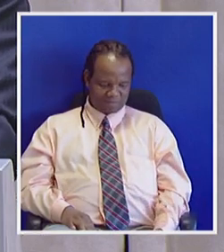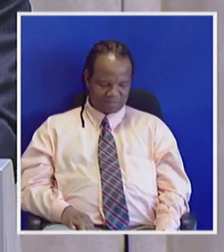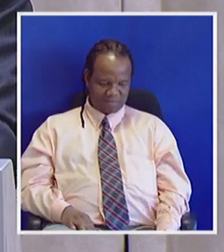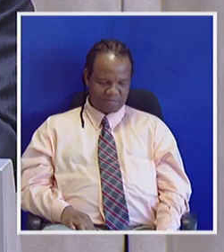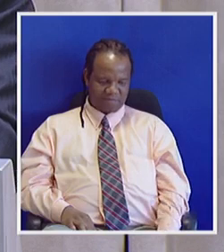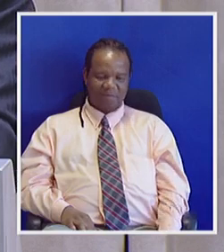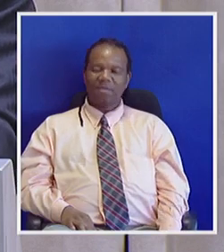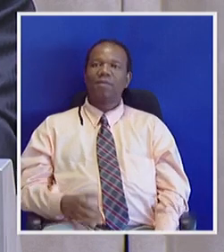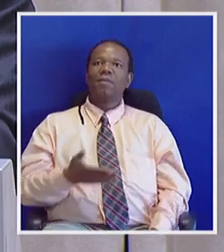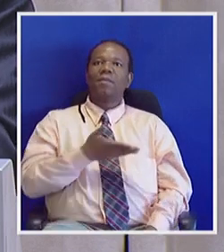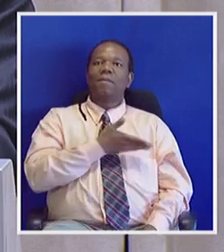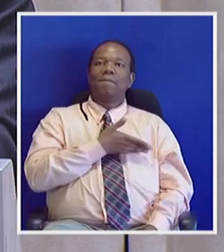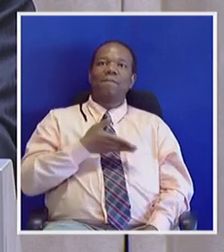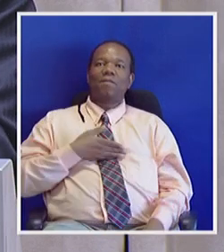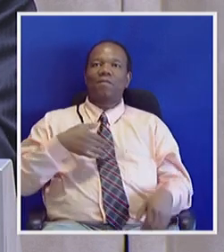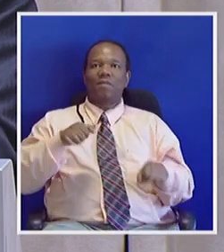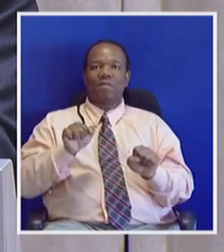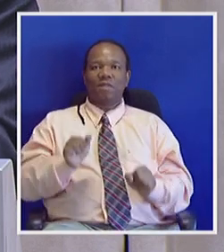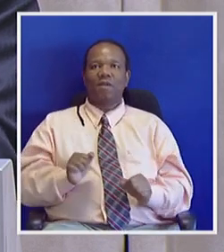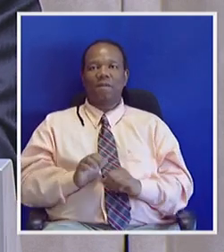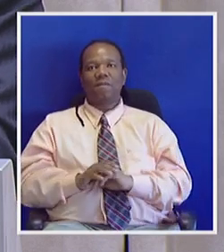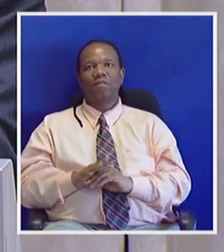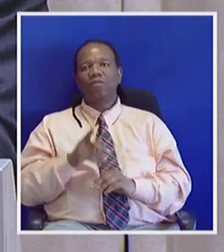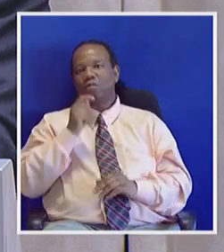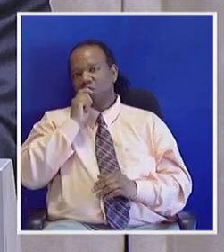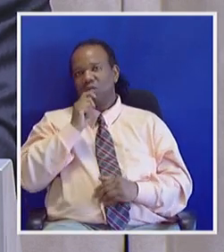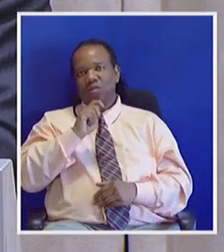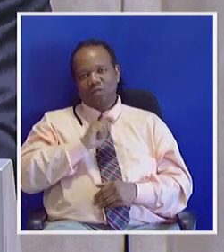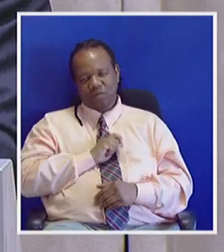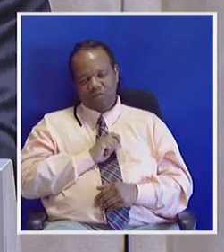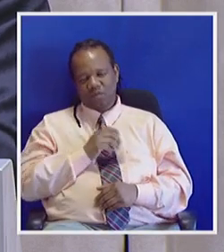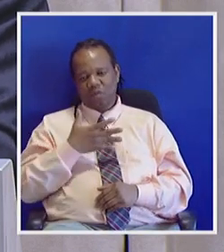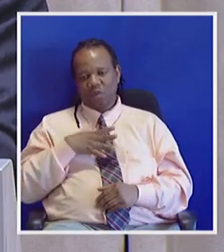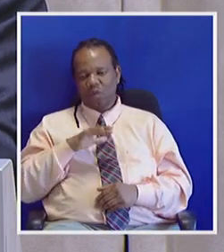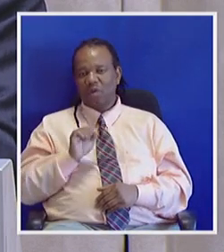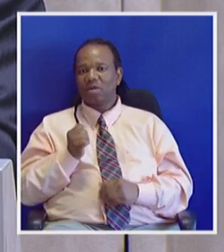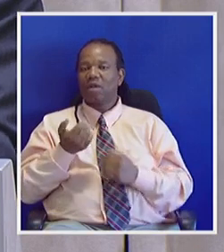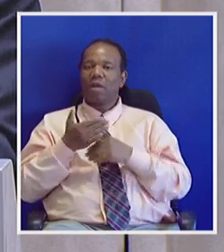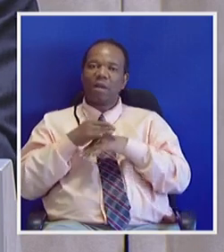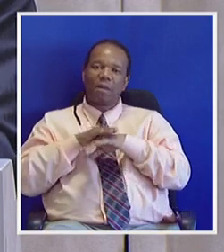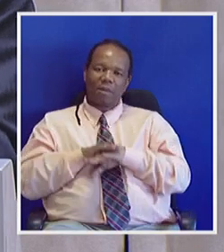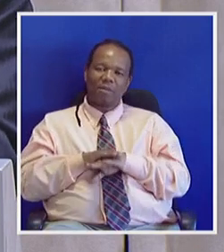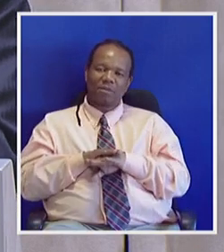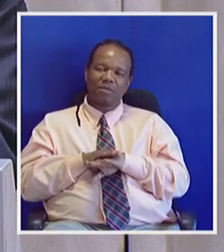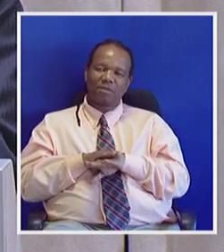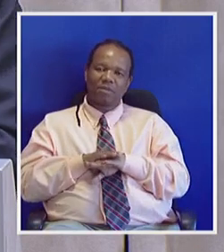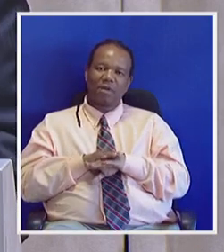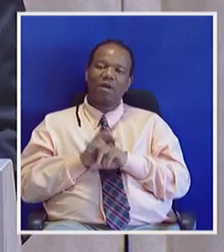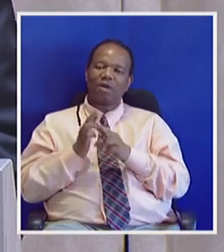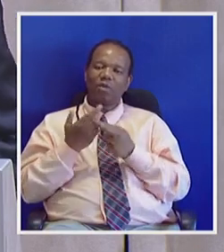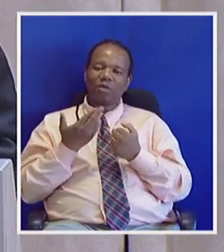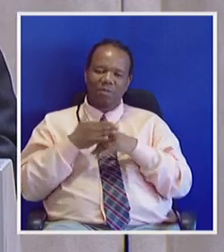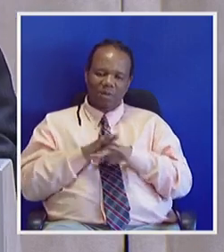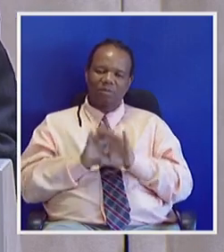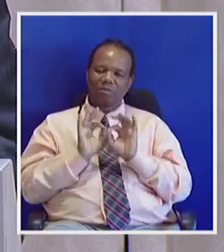absolutely correct that I did say that we would want the implementation of these recommendations,